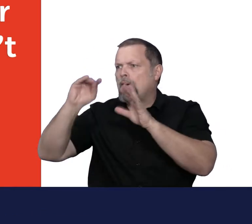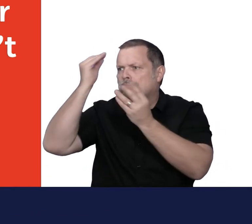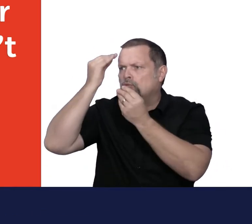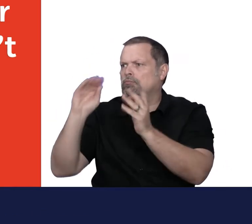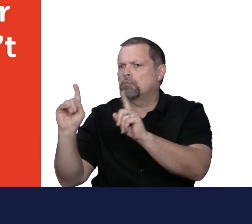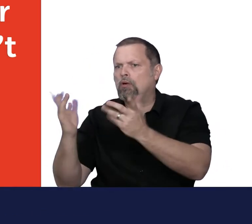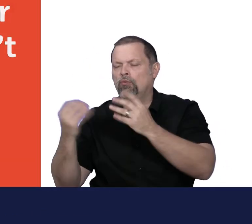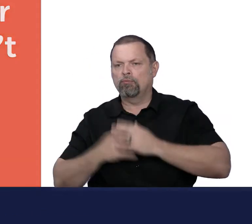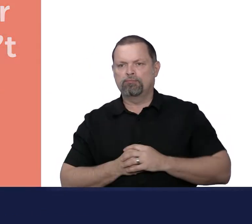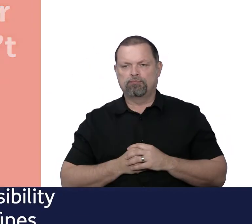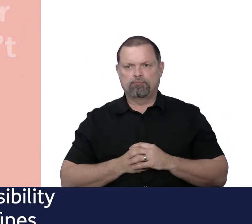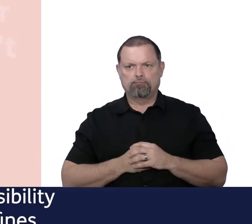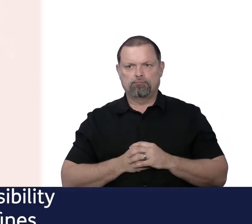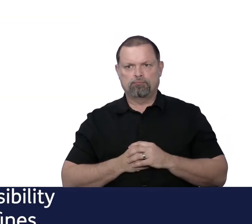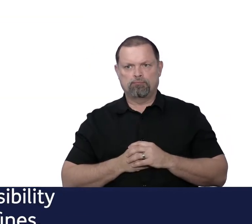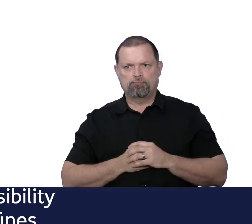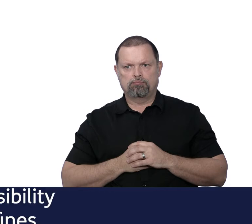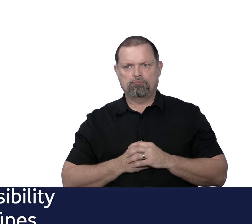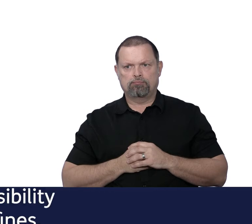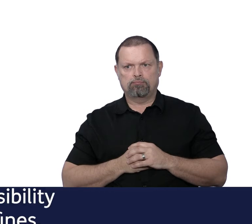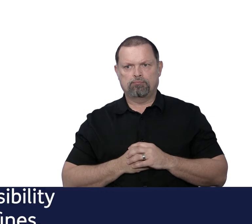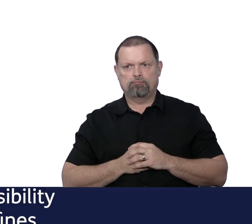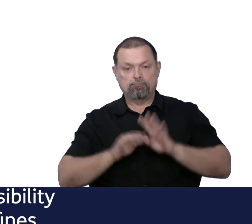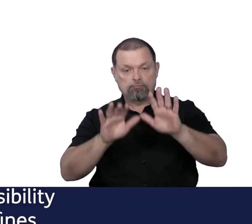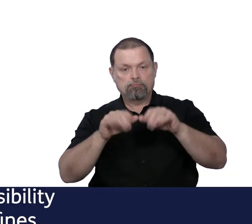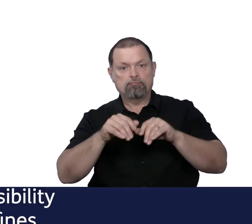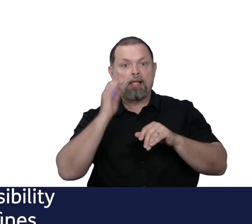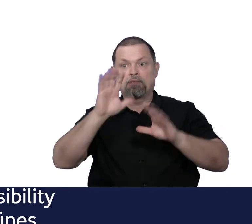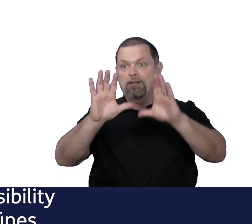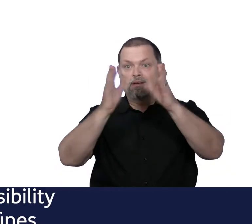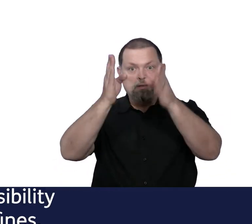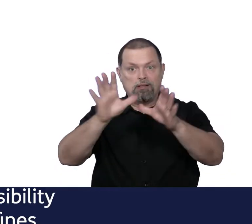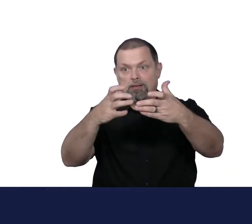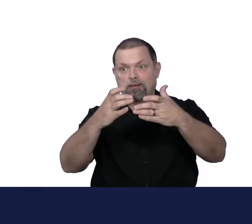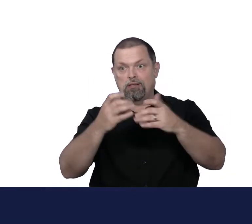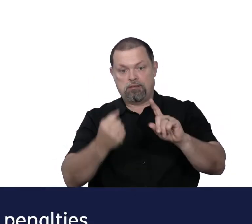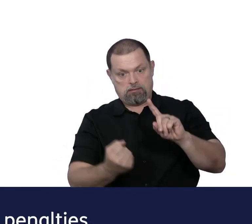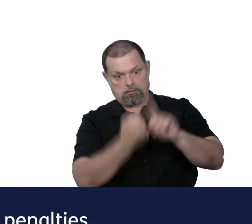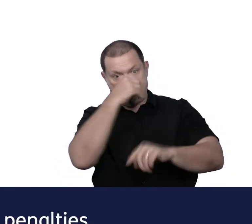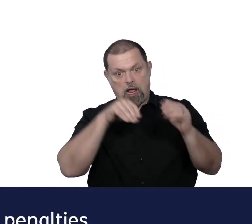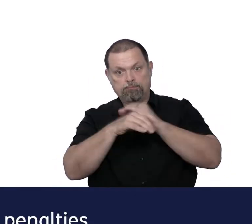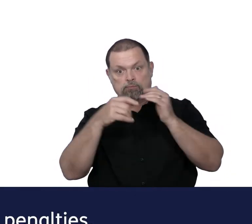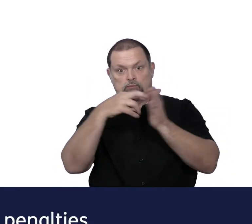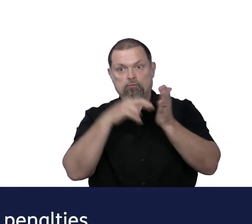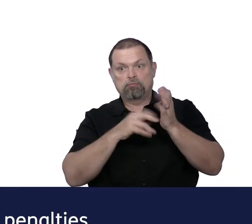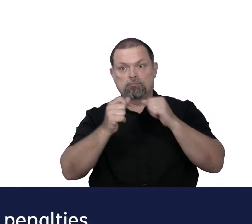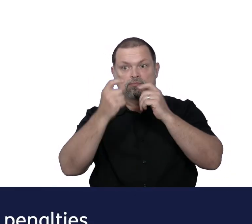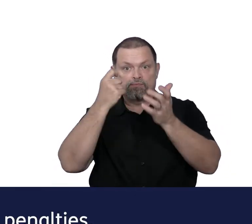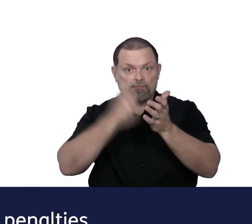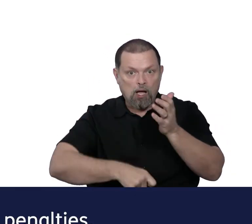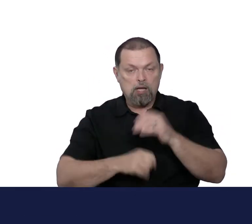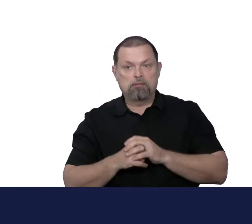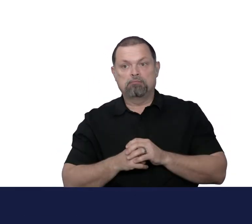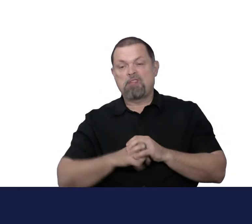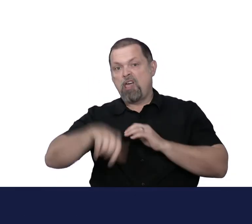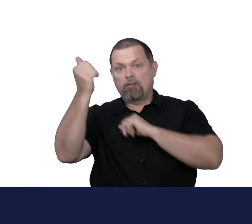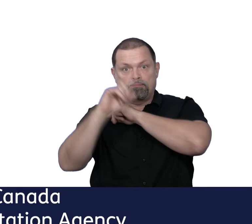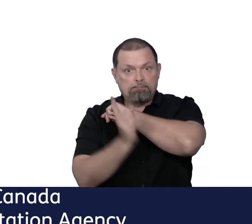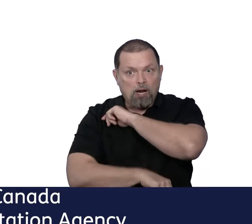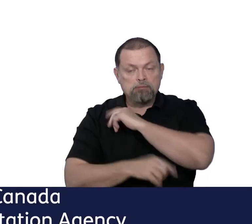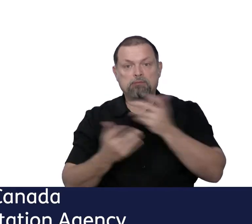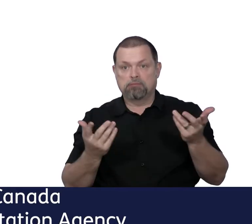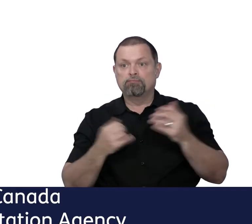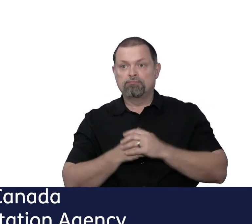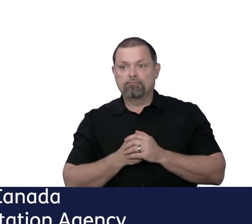punishment? Not following accessibility rules can lead to fines. It can also lead to other penalties.